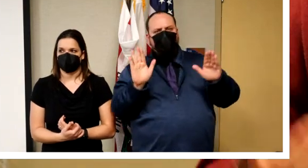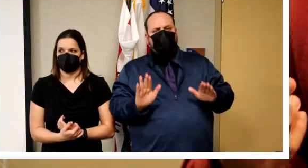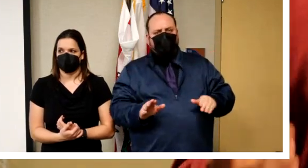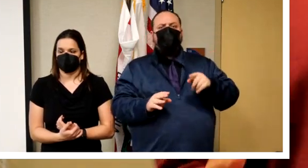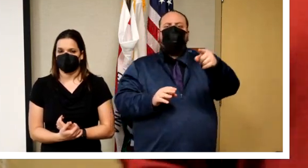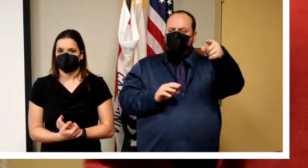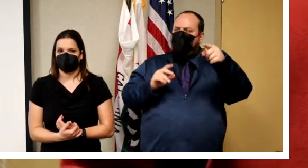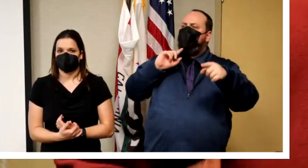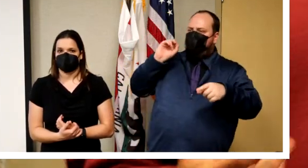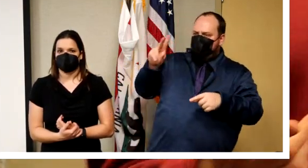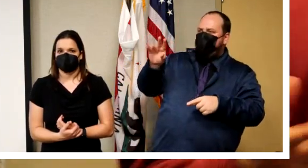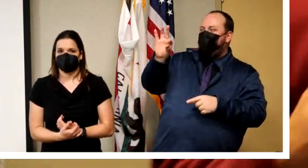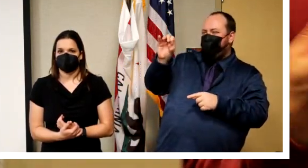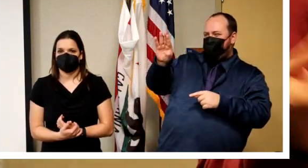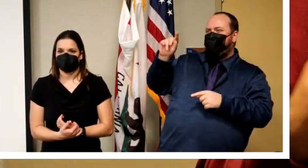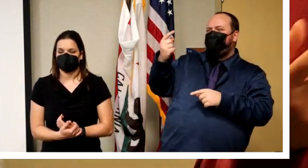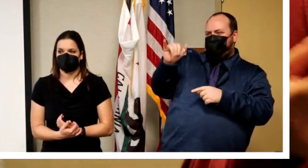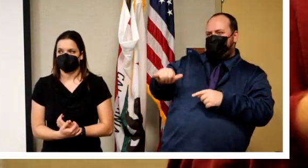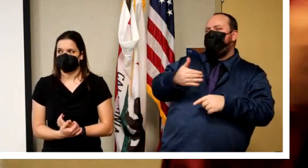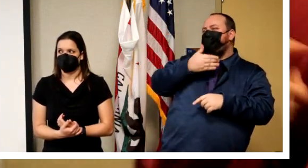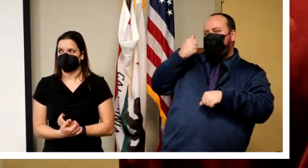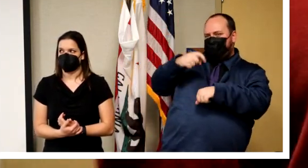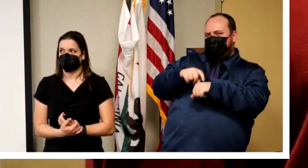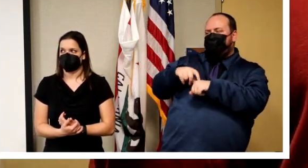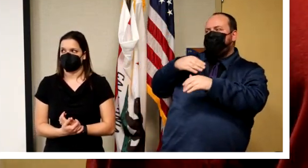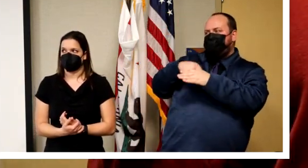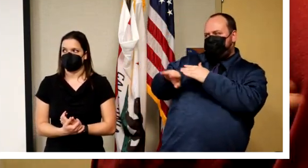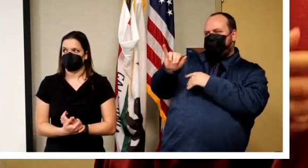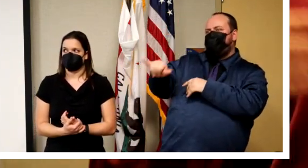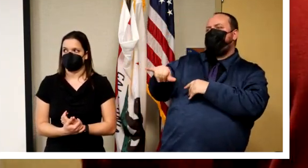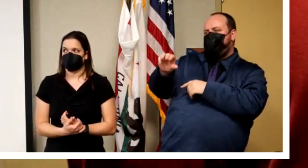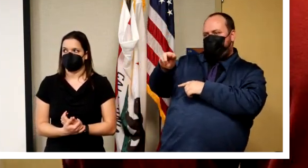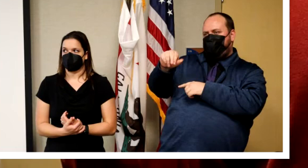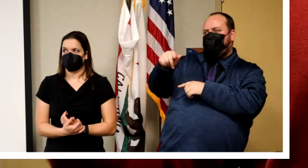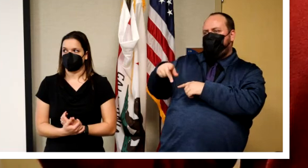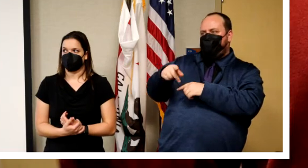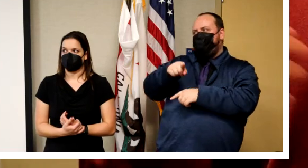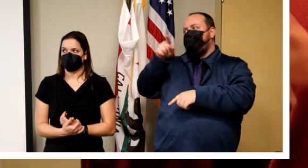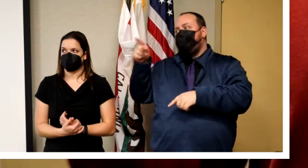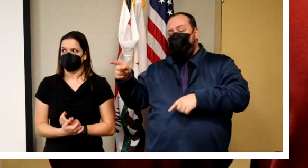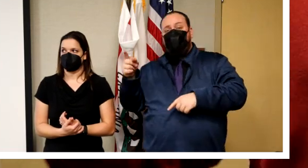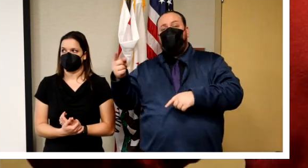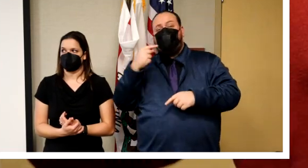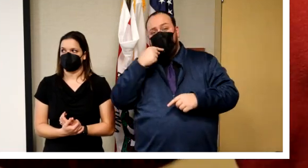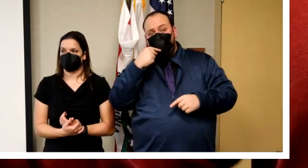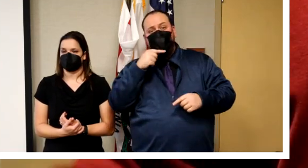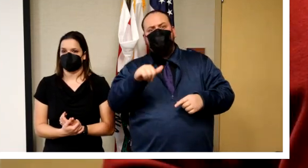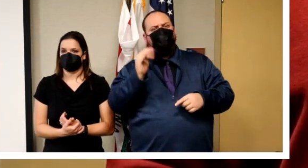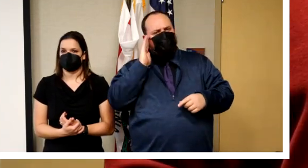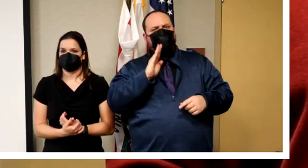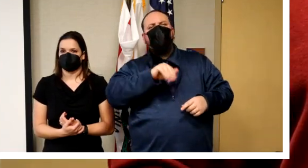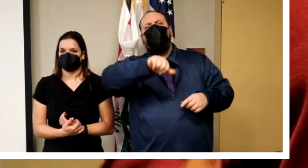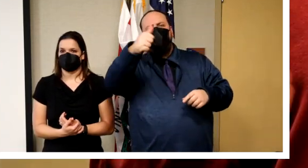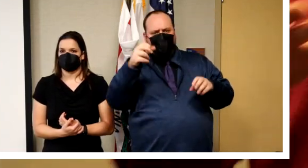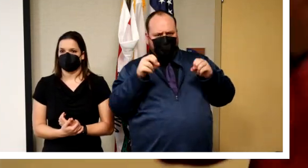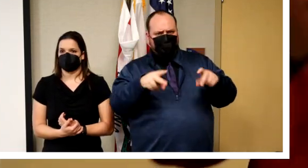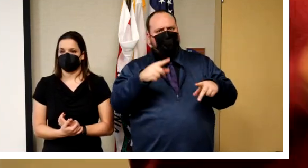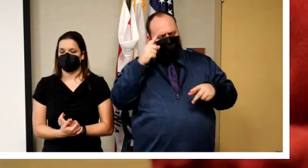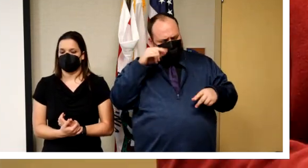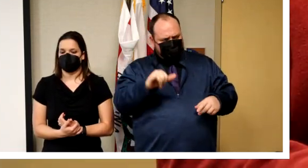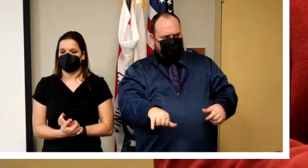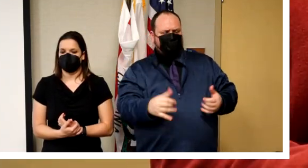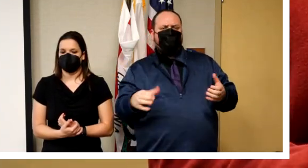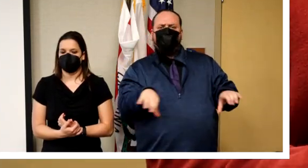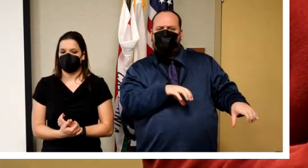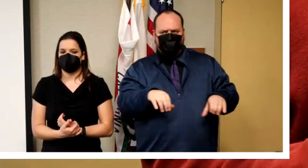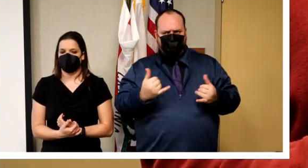map. And I mean, I know that's, but we have other meetings too, so there will be other opportunities for people to be able to do this. And one